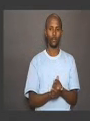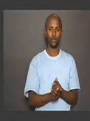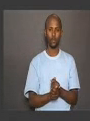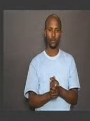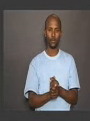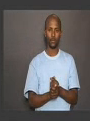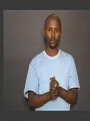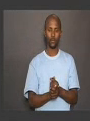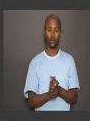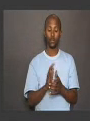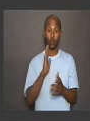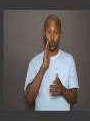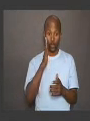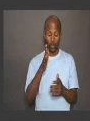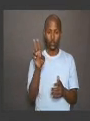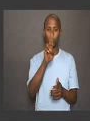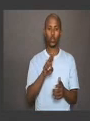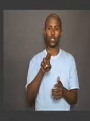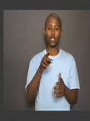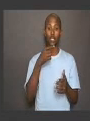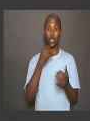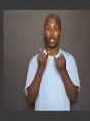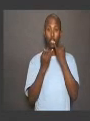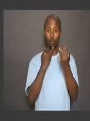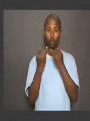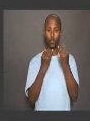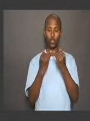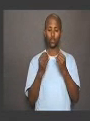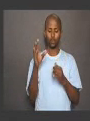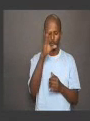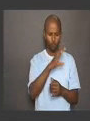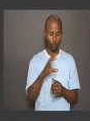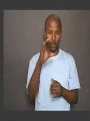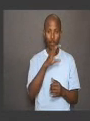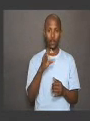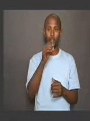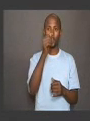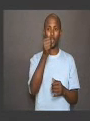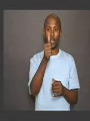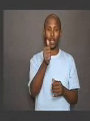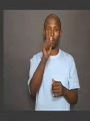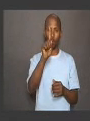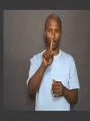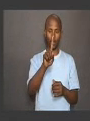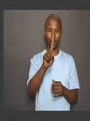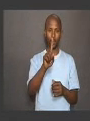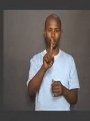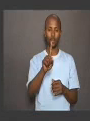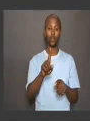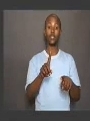25. We will use this information to find